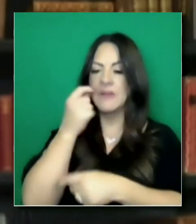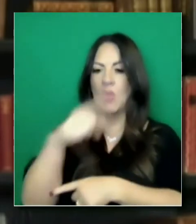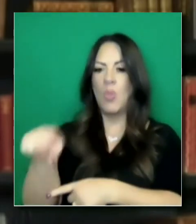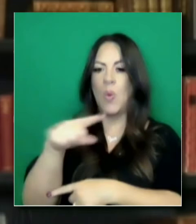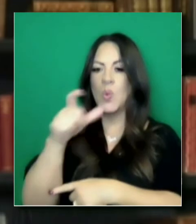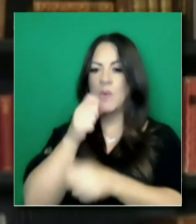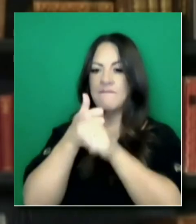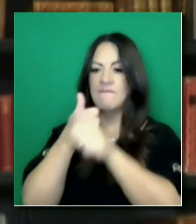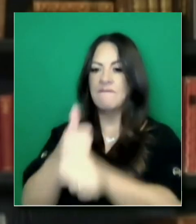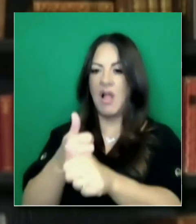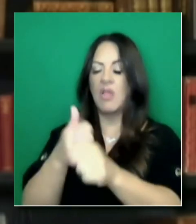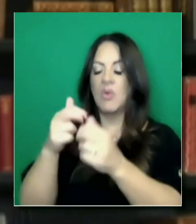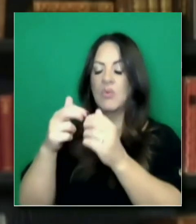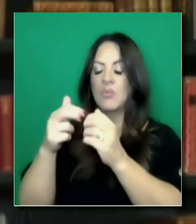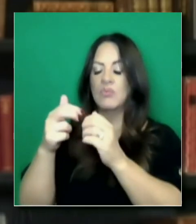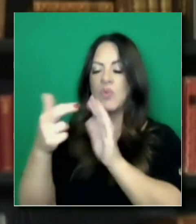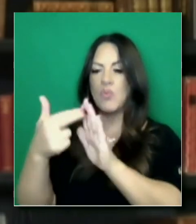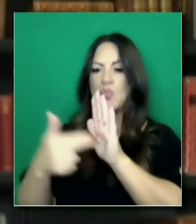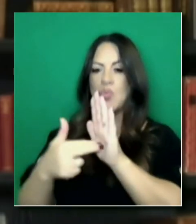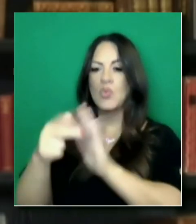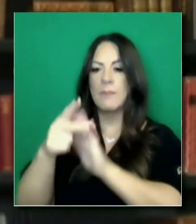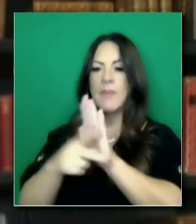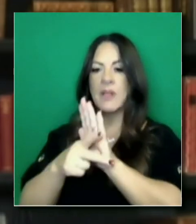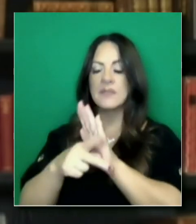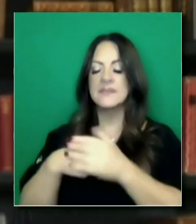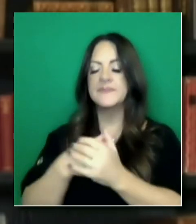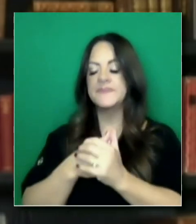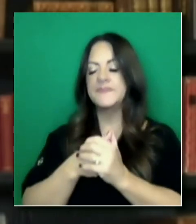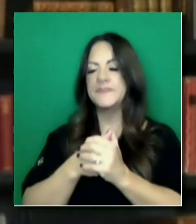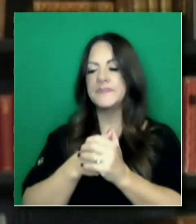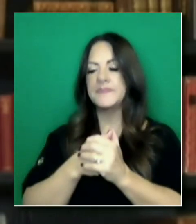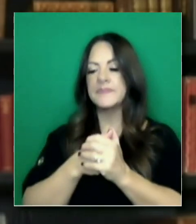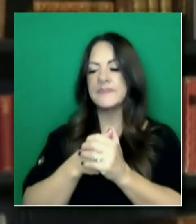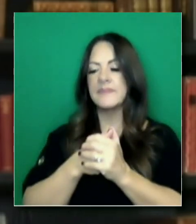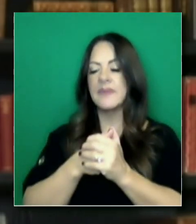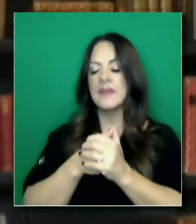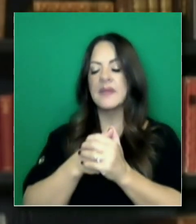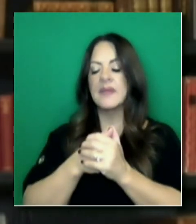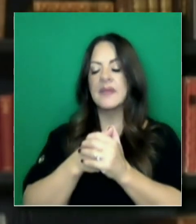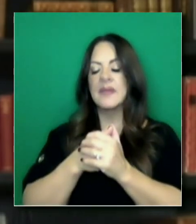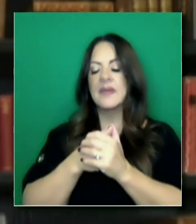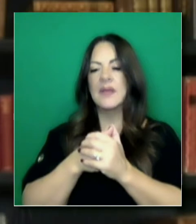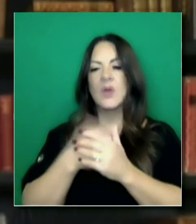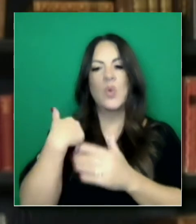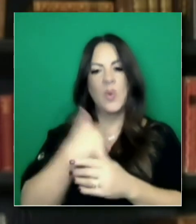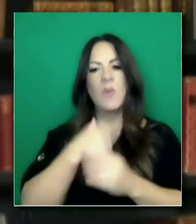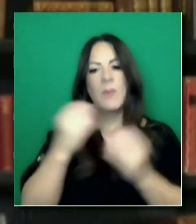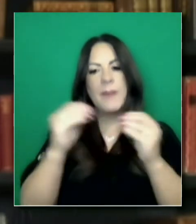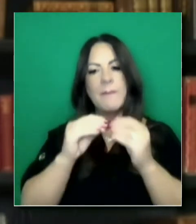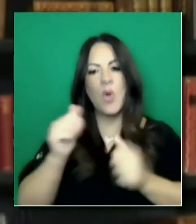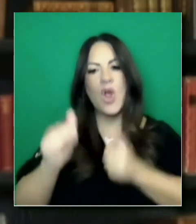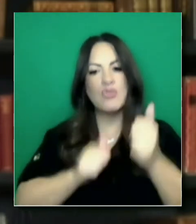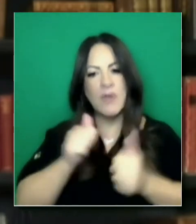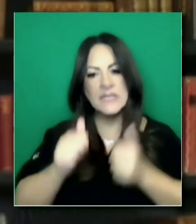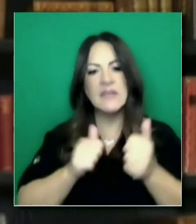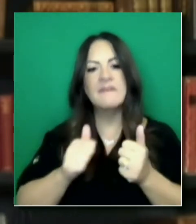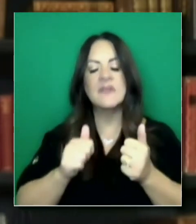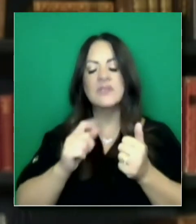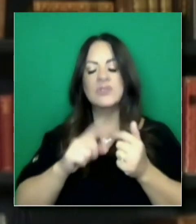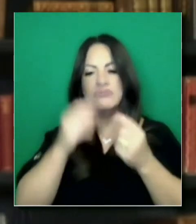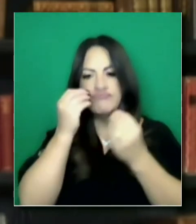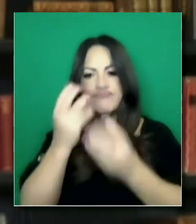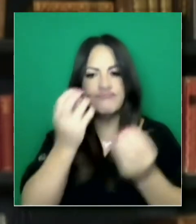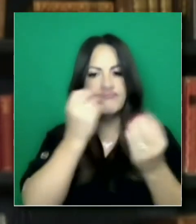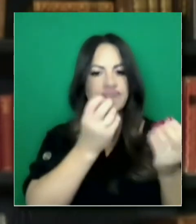we move into the new year, pursuant to your question, and be as aggressive or more aggressive into the